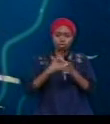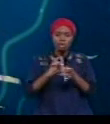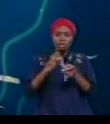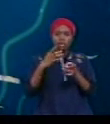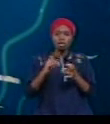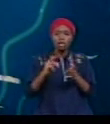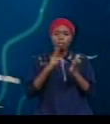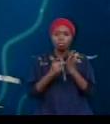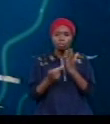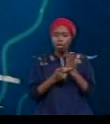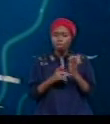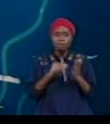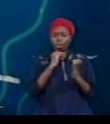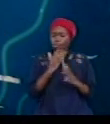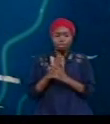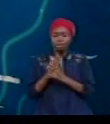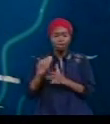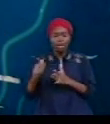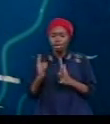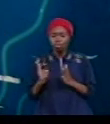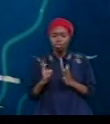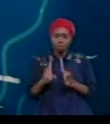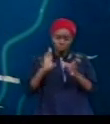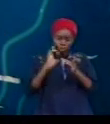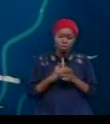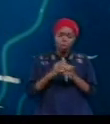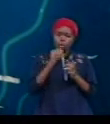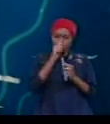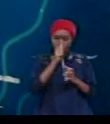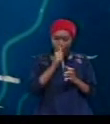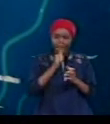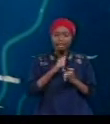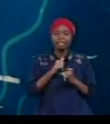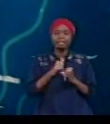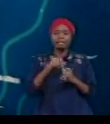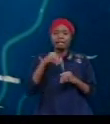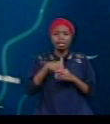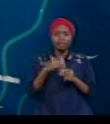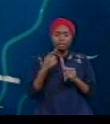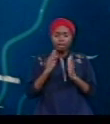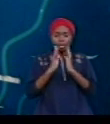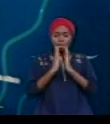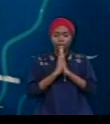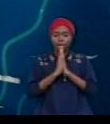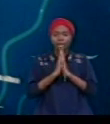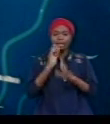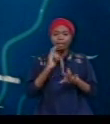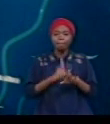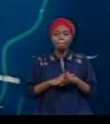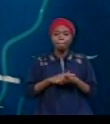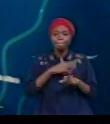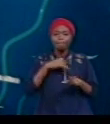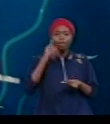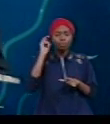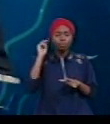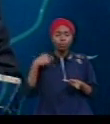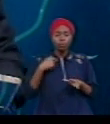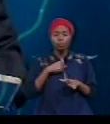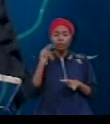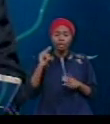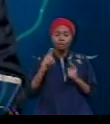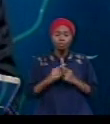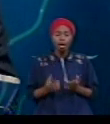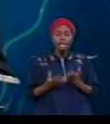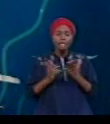distract anyone. Just join quietly when in the intercessory prayer session, and we need to lift up our voices to